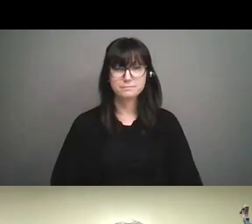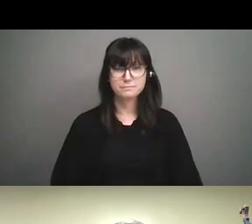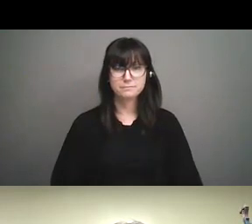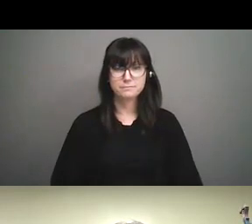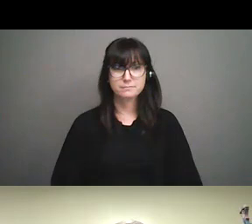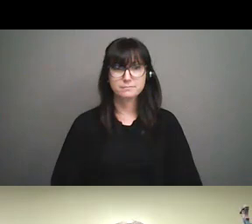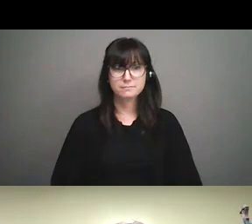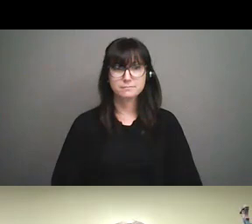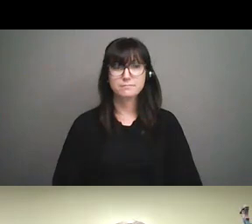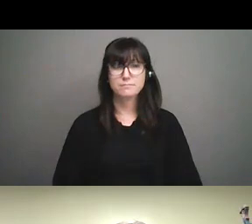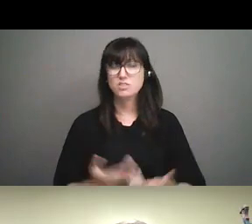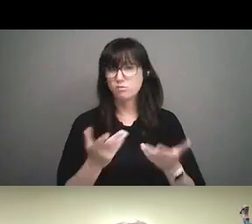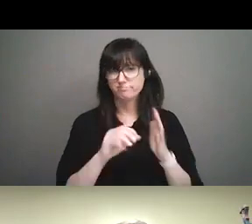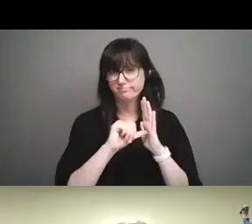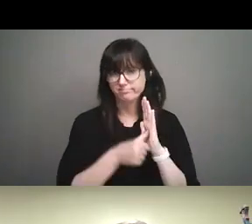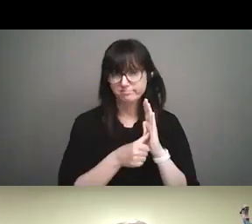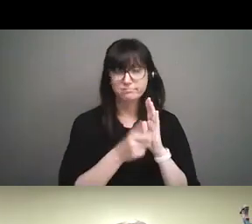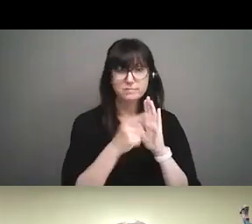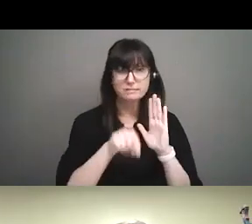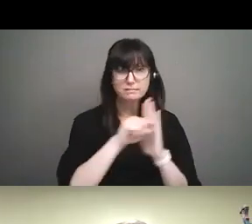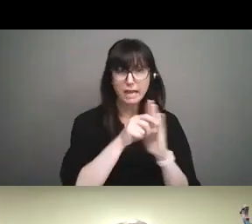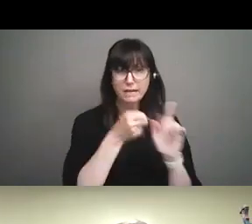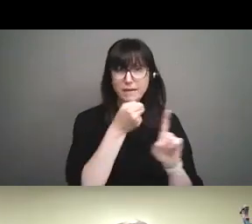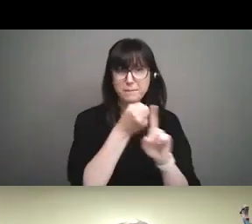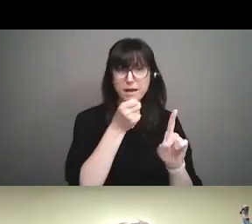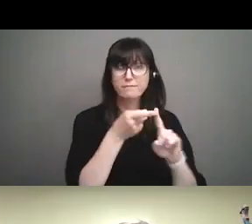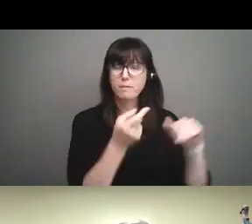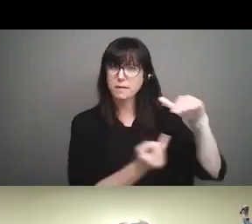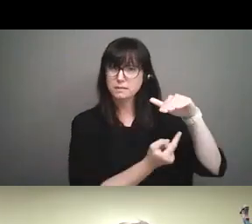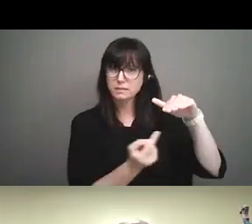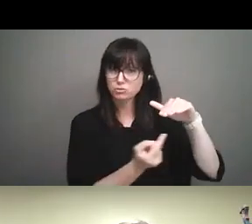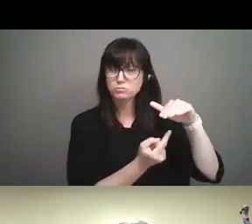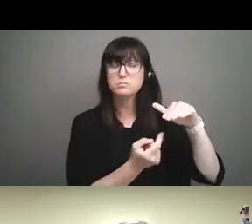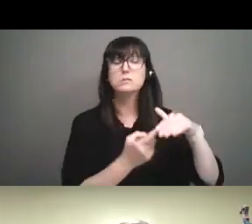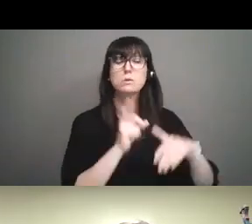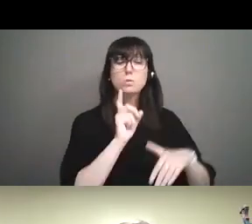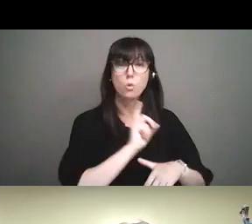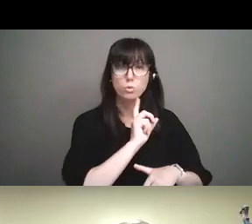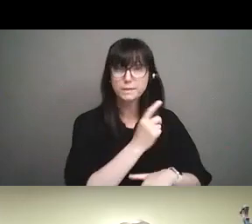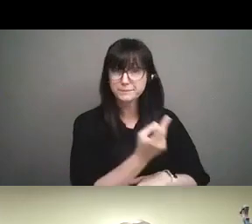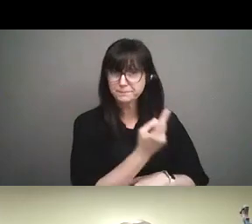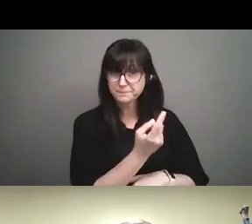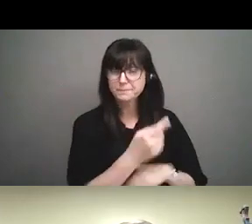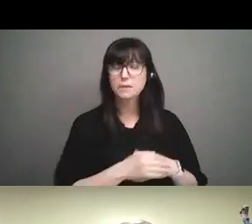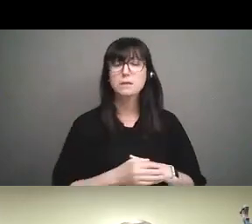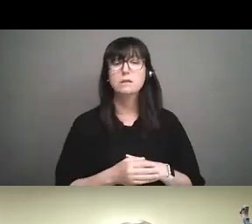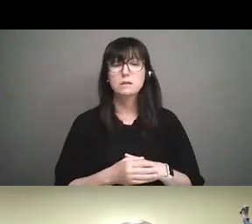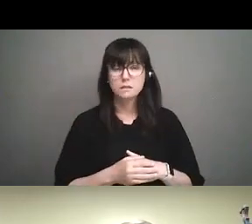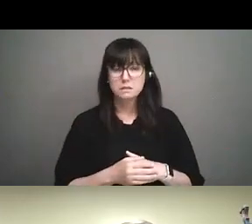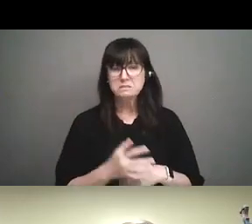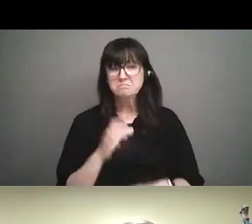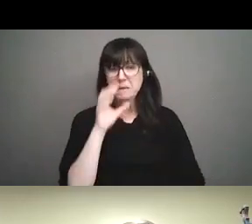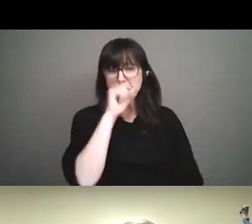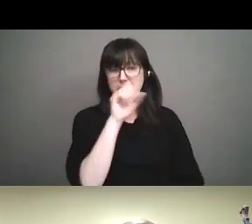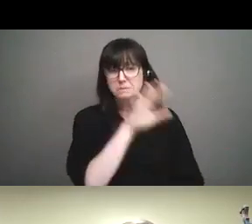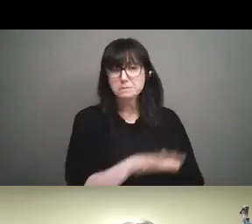So just to emphasize some of the negative effects of this isolation and loneliness, it's estimated